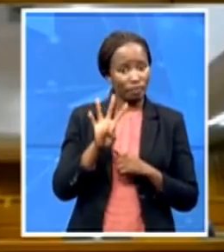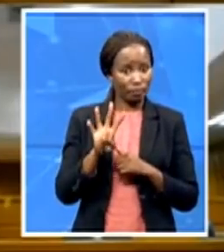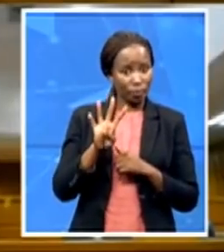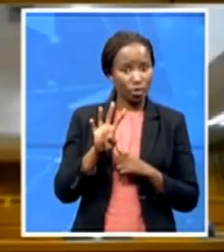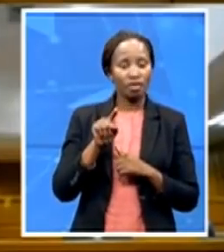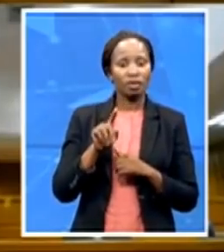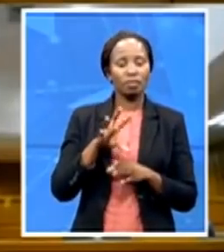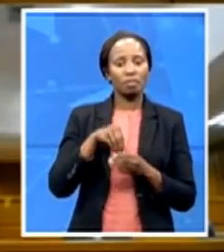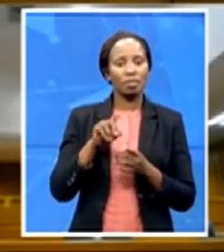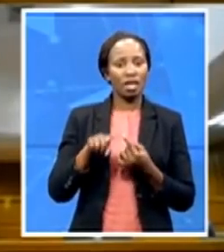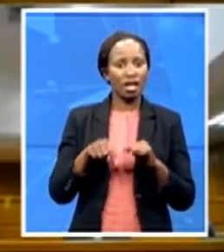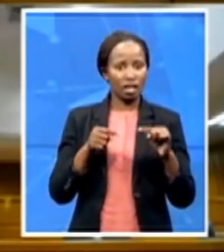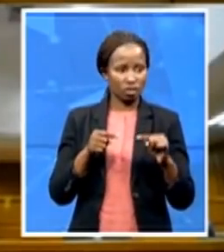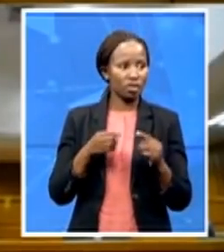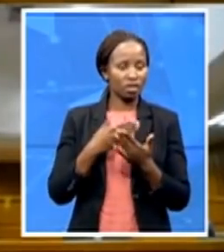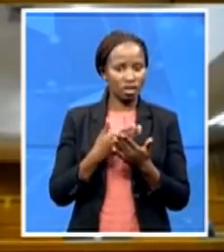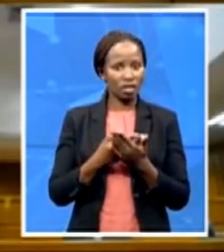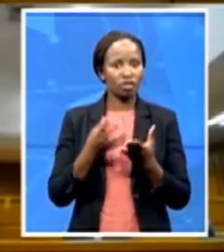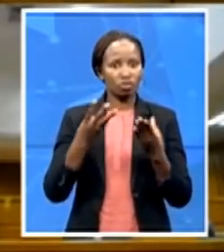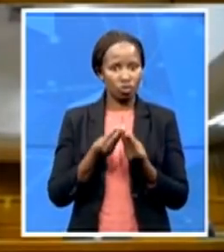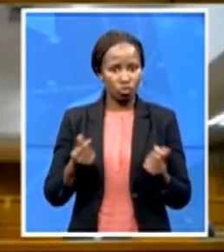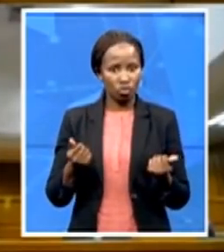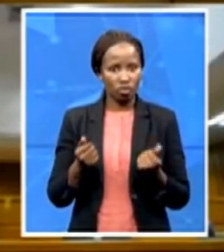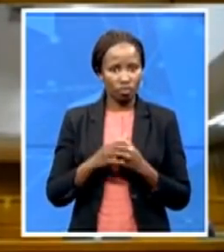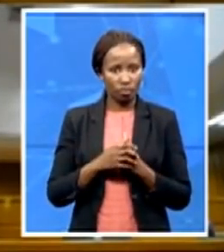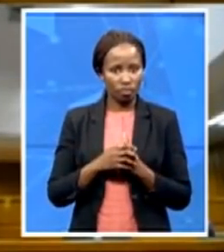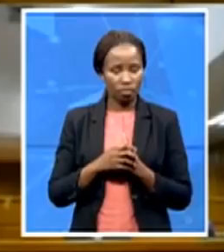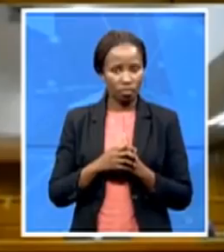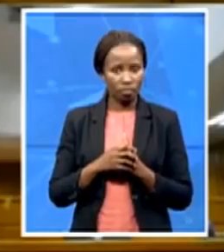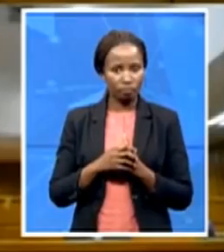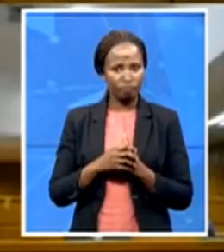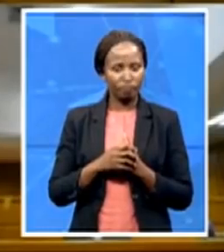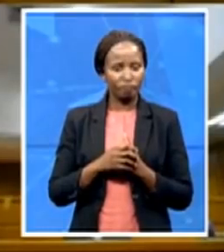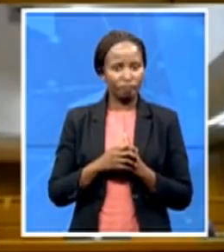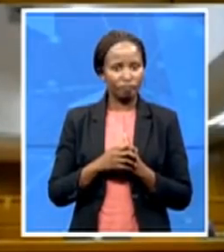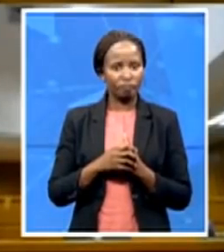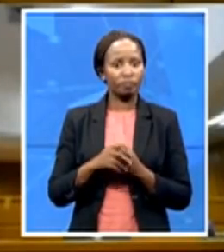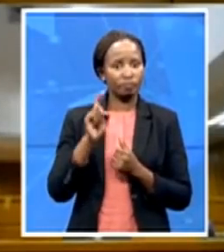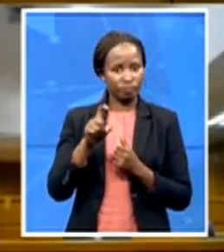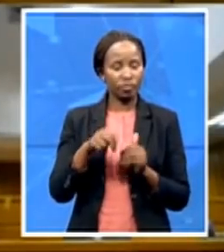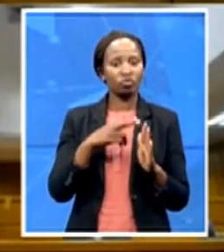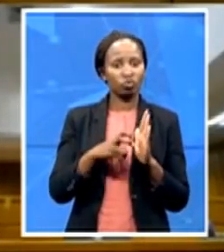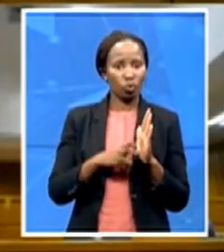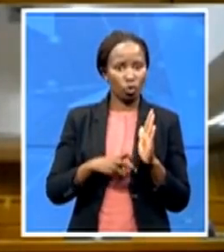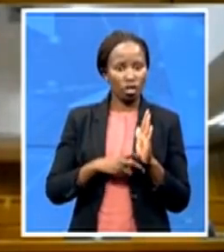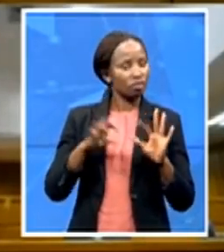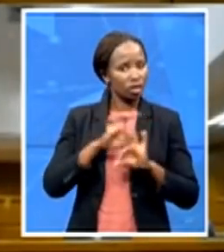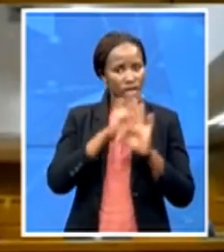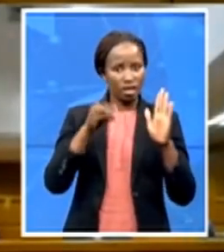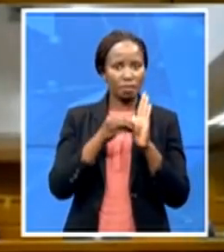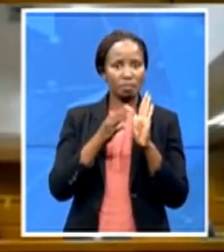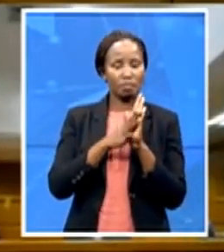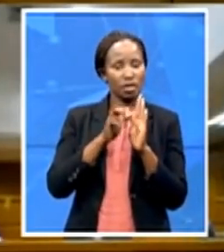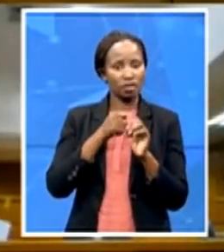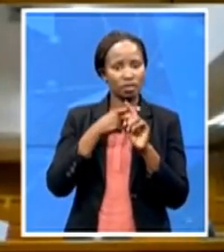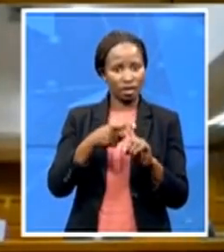argument. And that is that the rules are specifically targeted against Advocate Mkhwebane as an individual, in